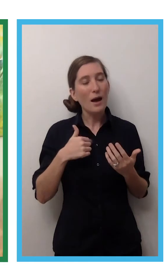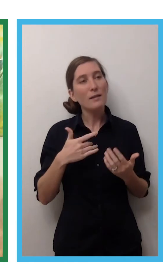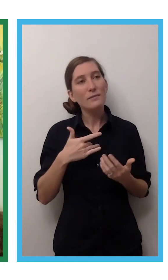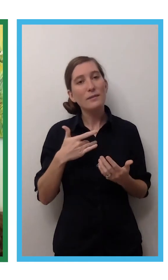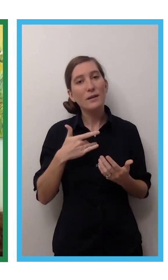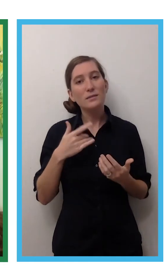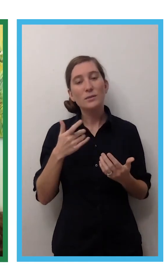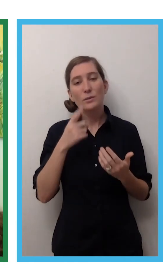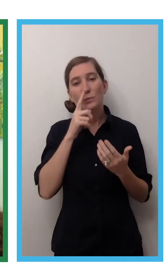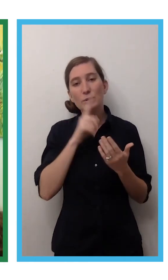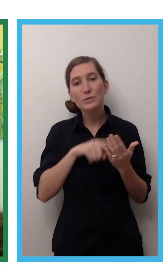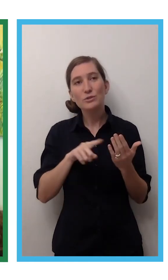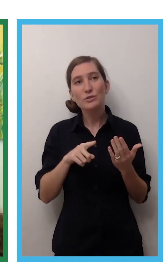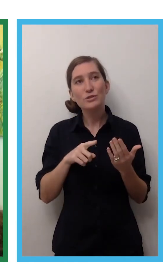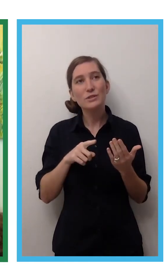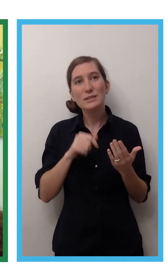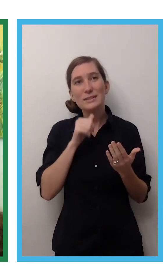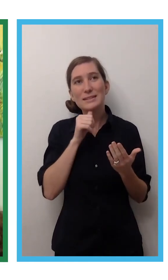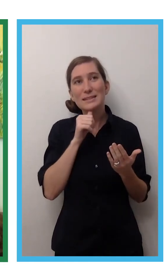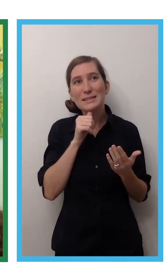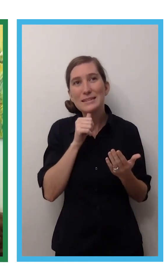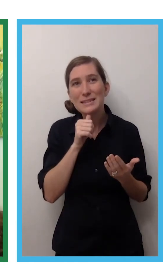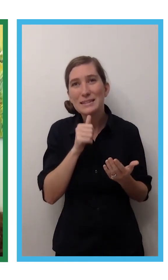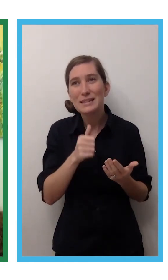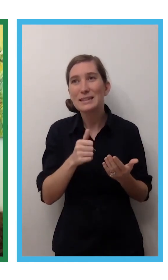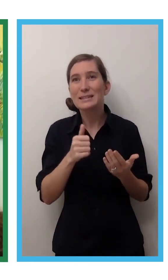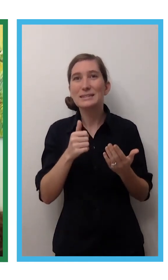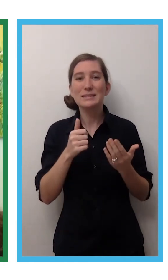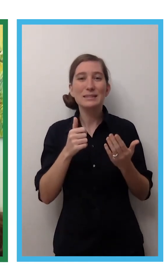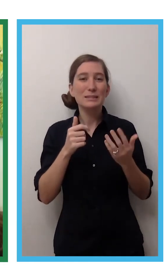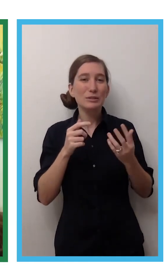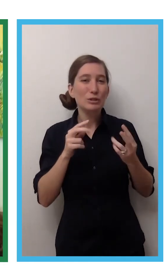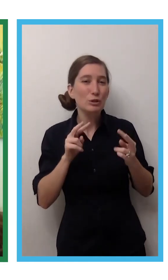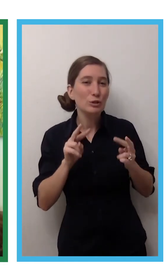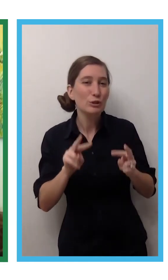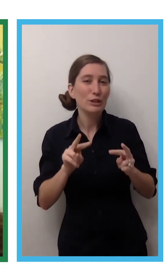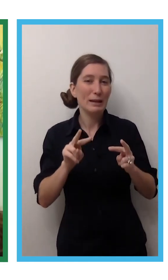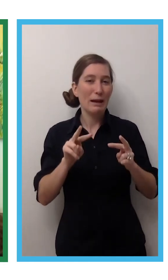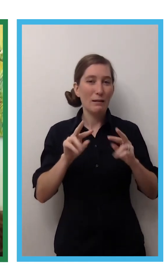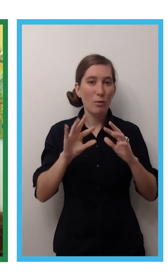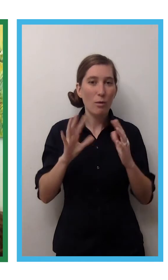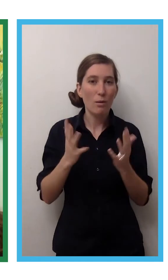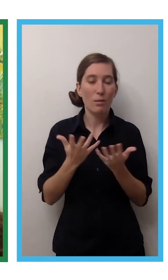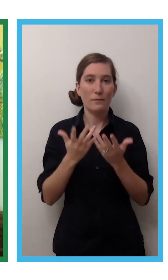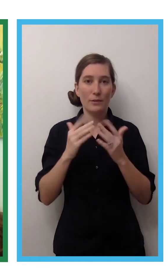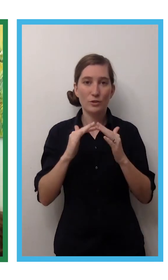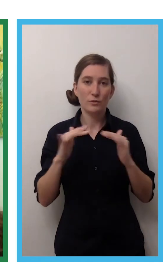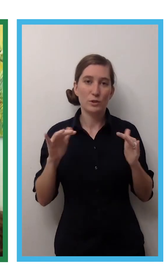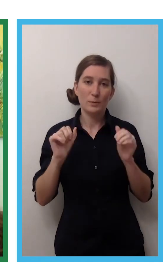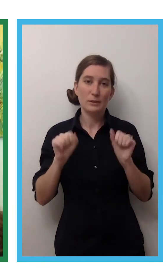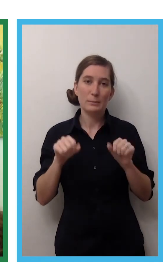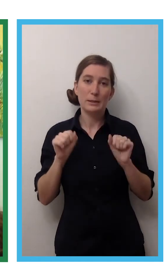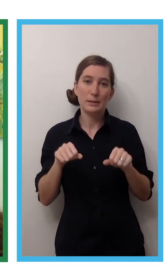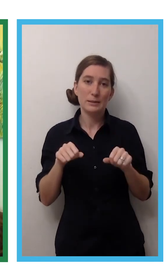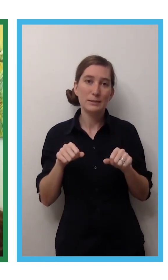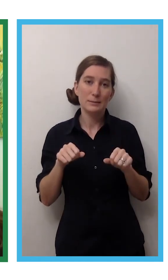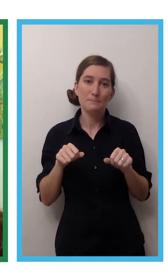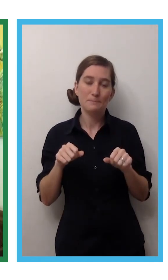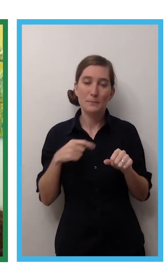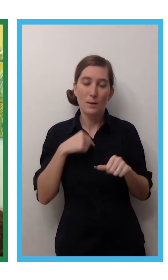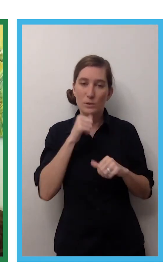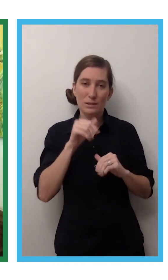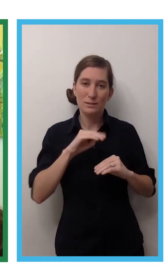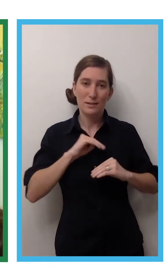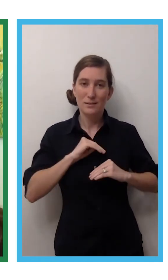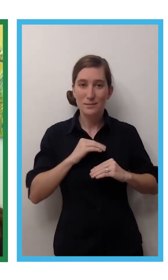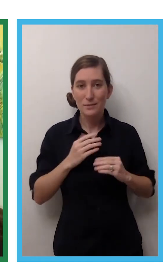didn't go look at all of the diverse possibilities, that they were looking at a